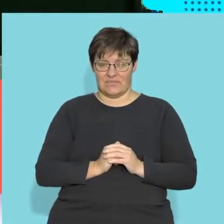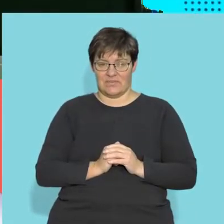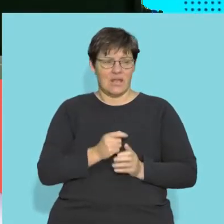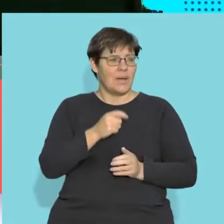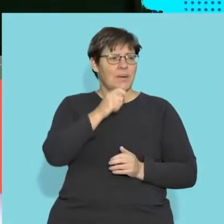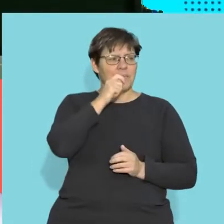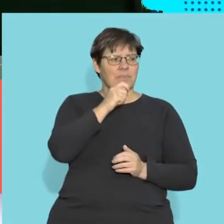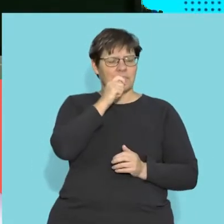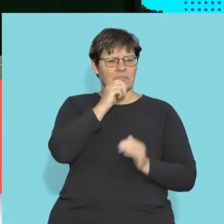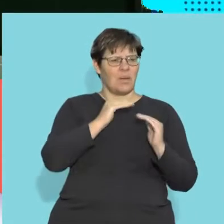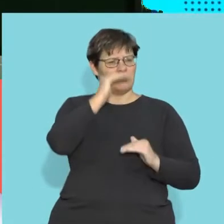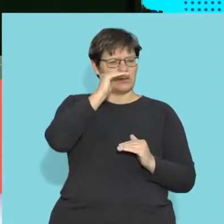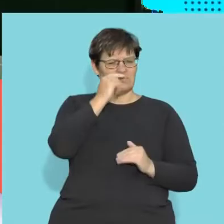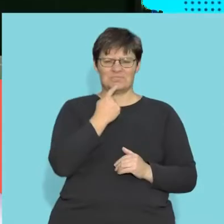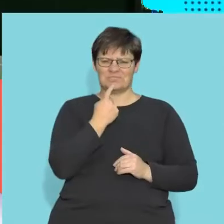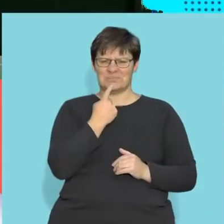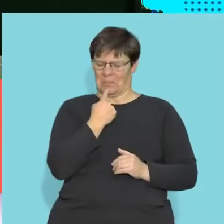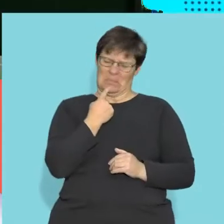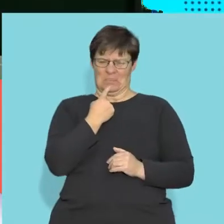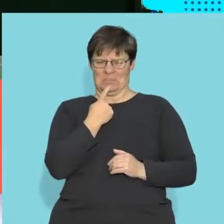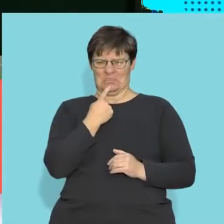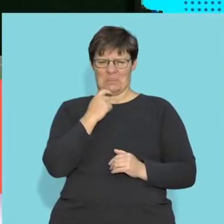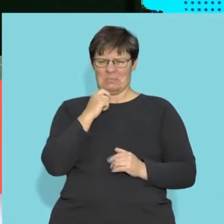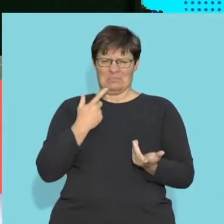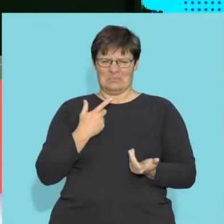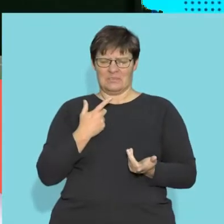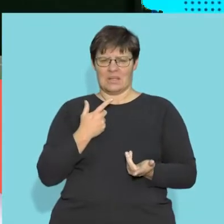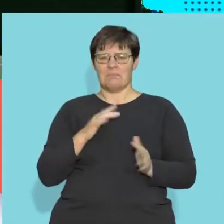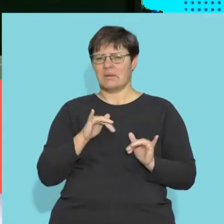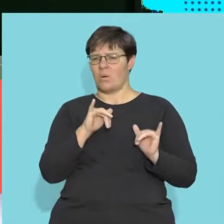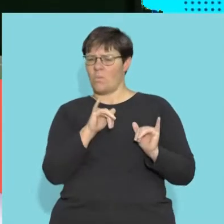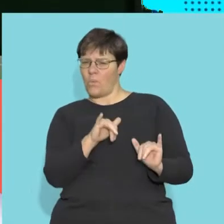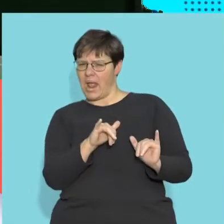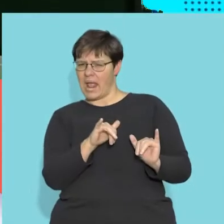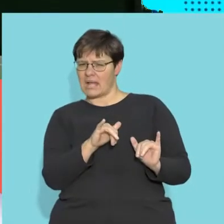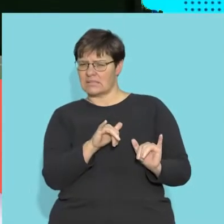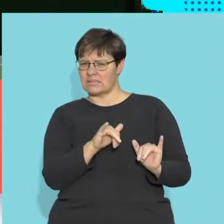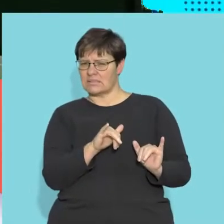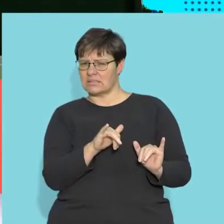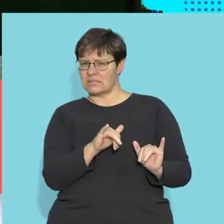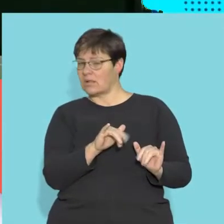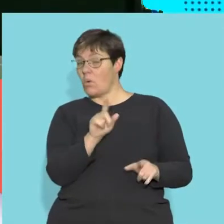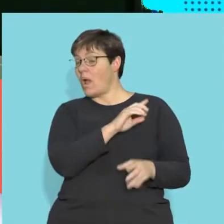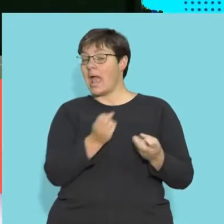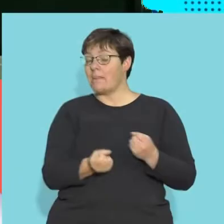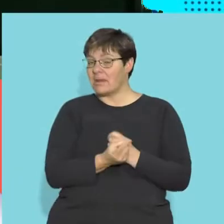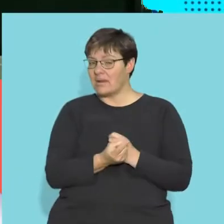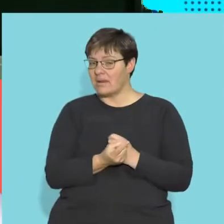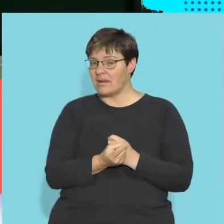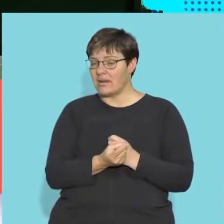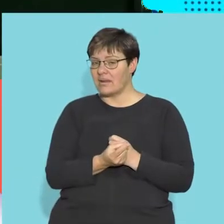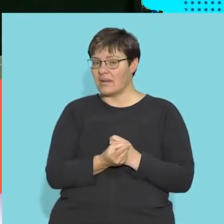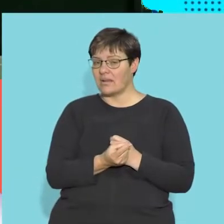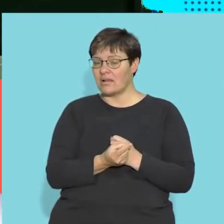I sip the top part, it's not very sweet. But if I wait a little while, what will happen is